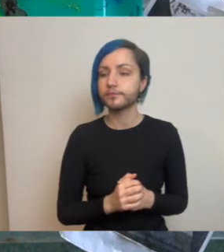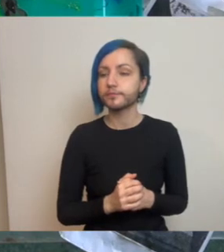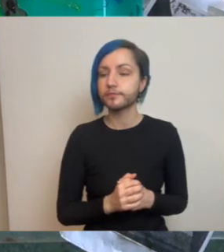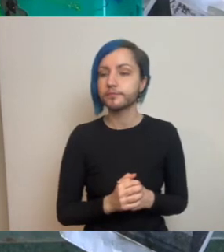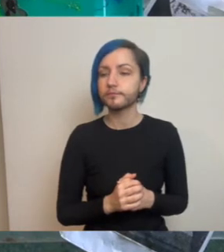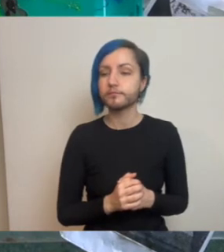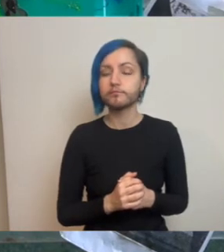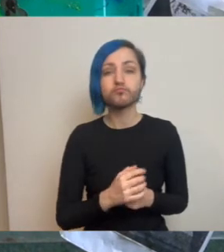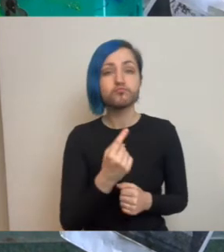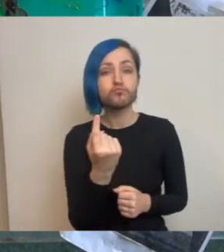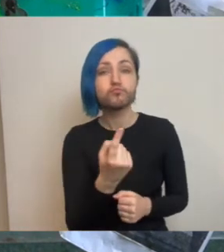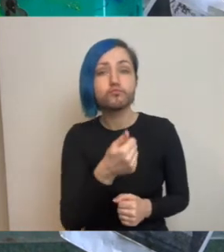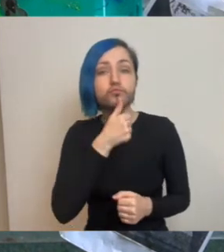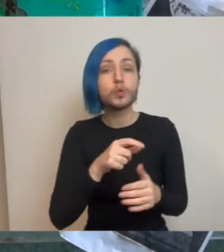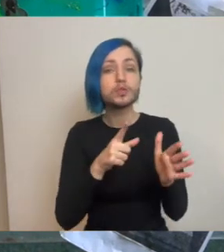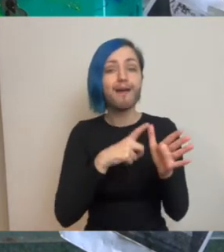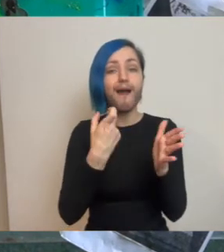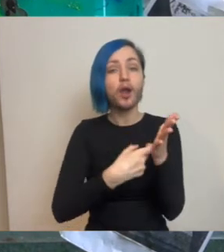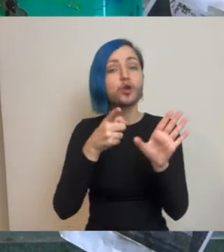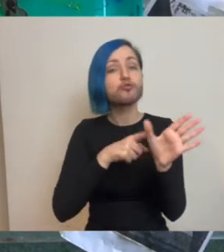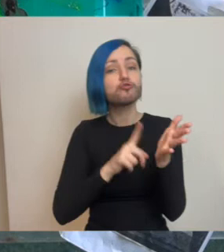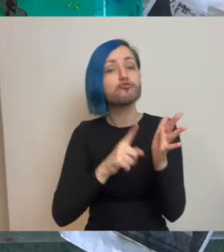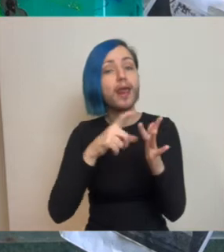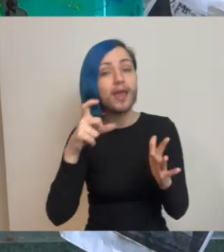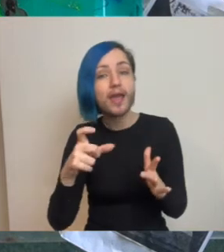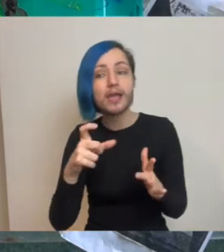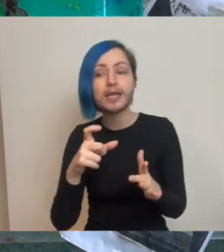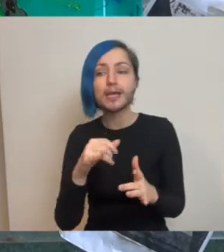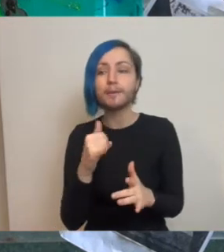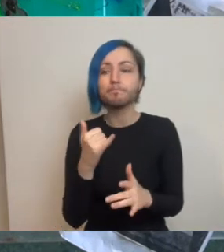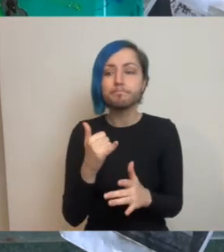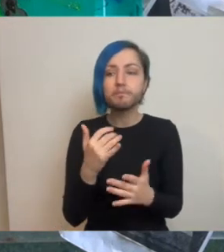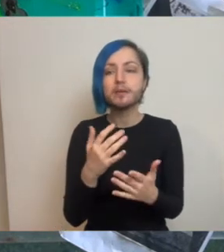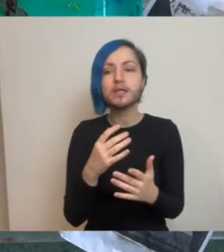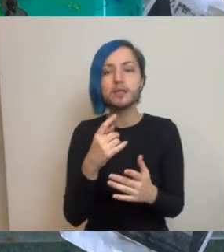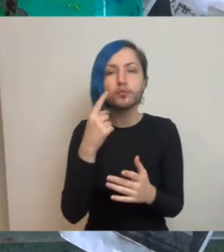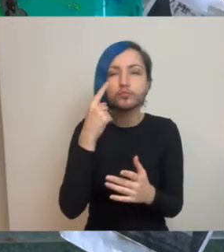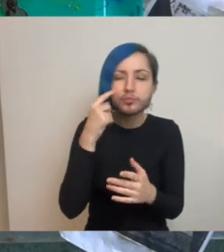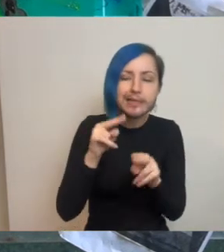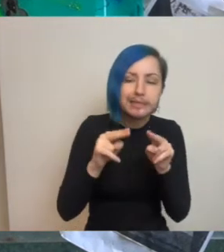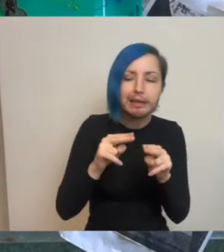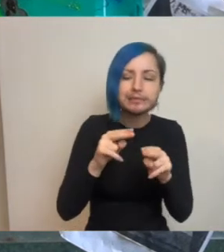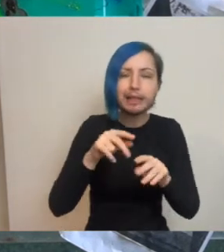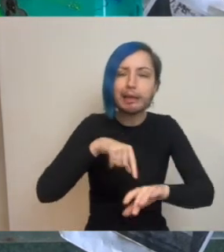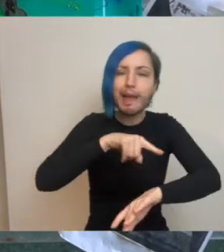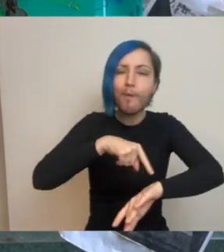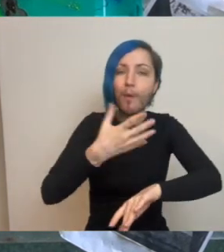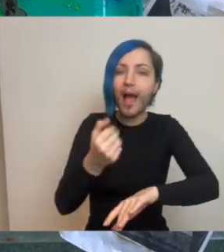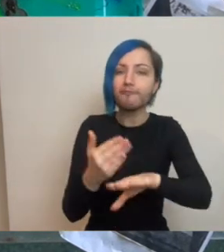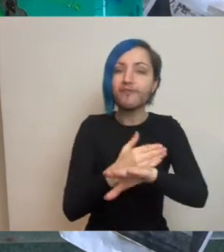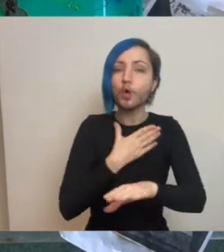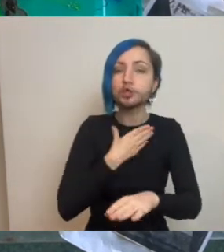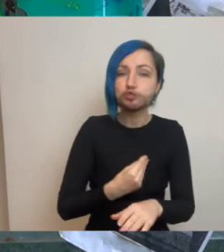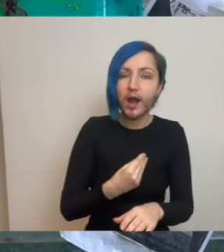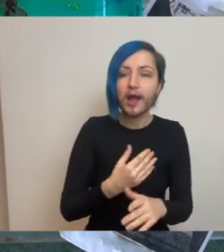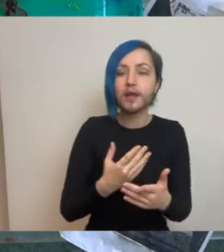If you are using something like acrylic, you may, find that like by testing, you'll find out how long you have to work in it. Oil will give you naturally